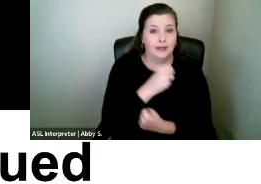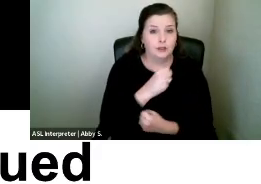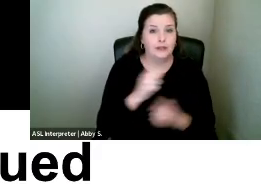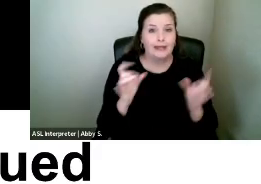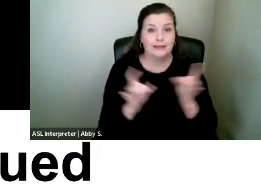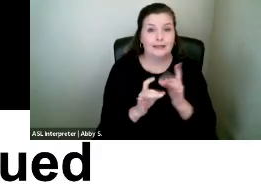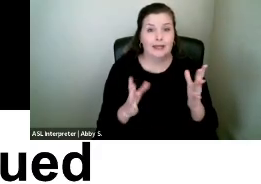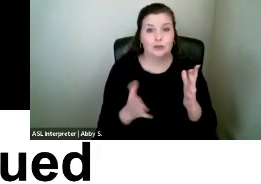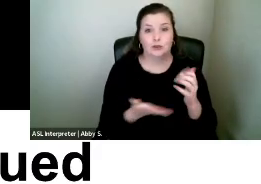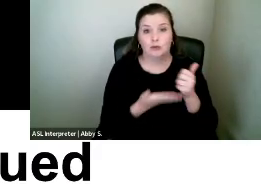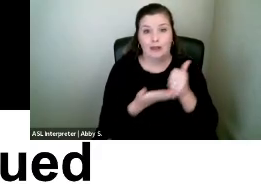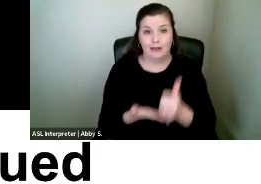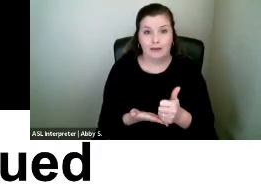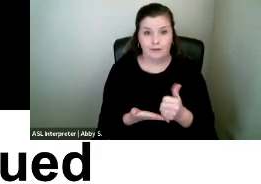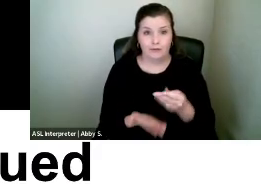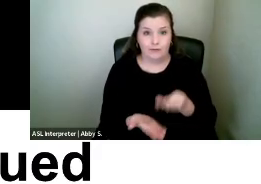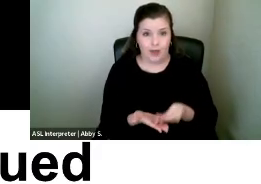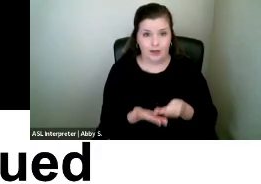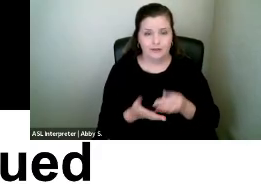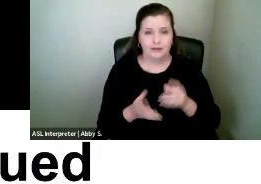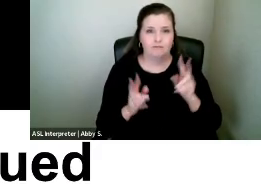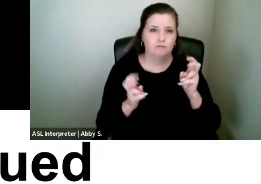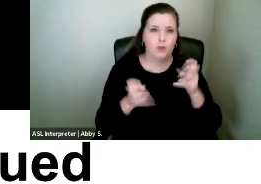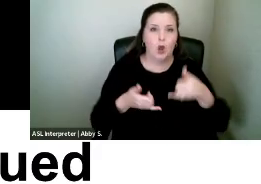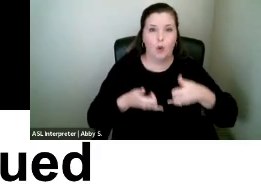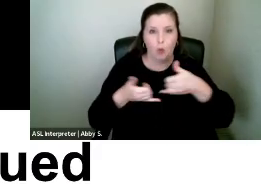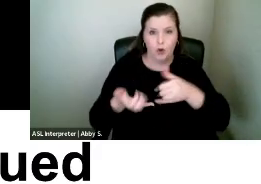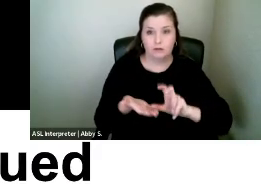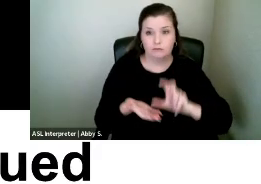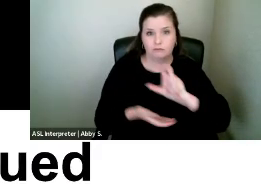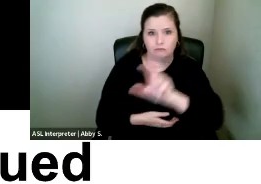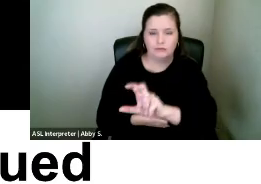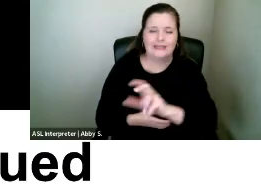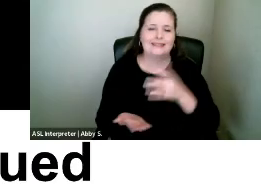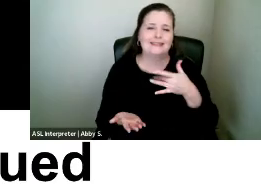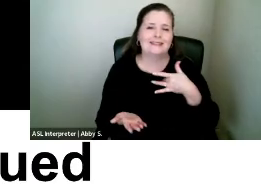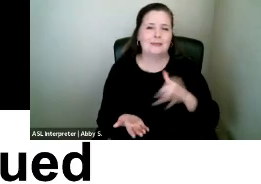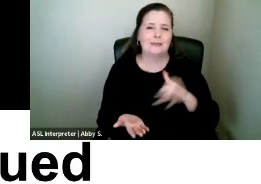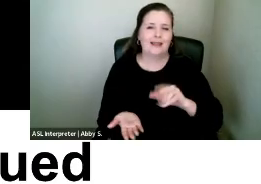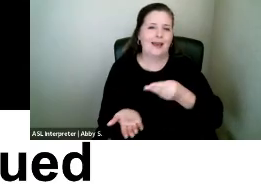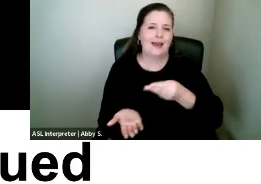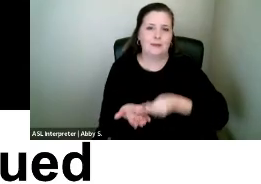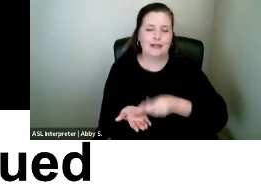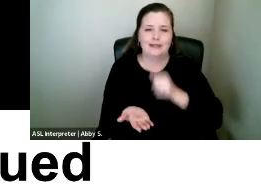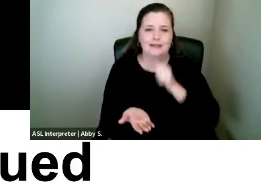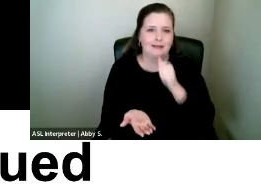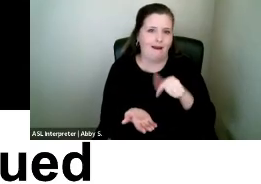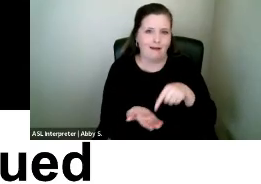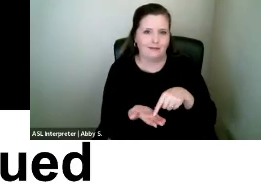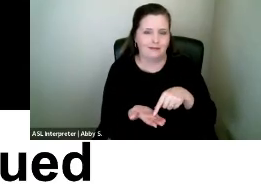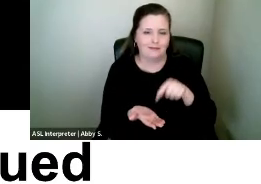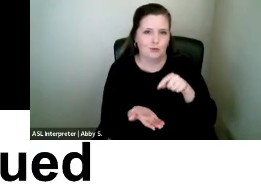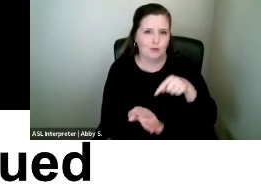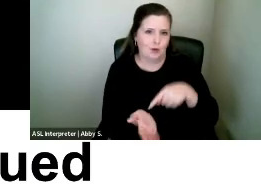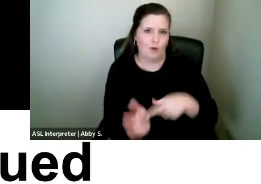are generally not going to be considered taxable income under specific circumstances.